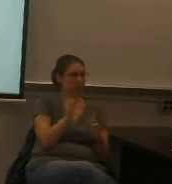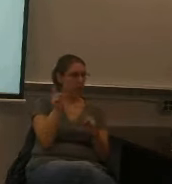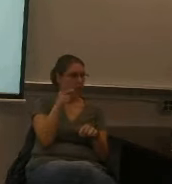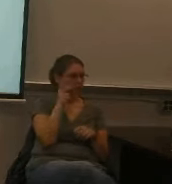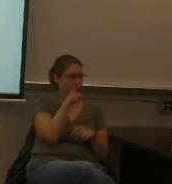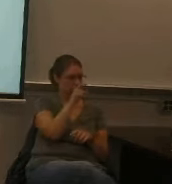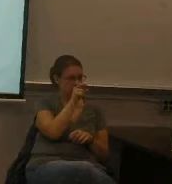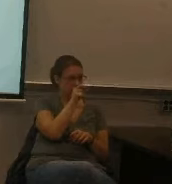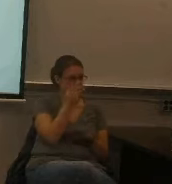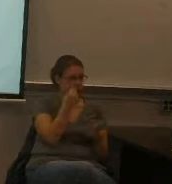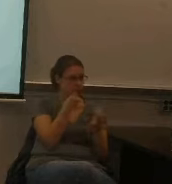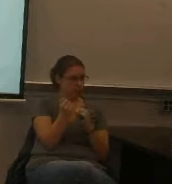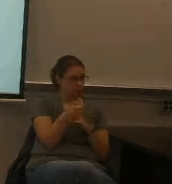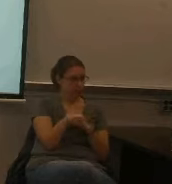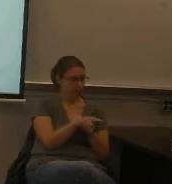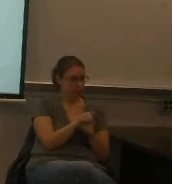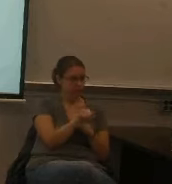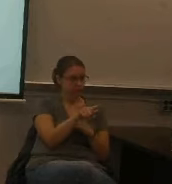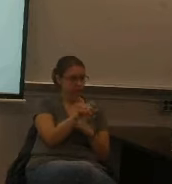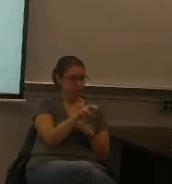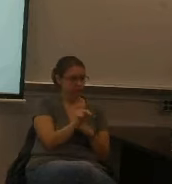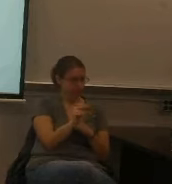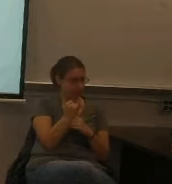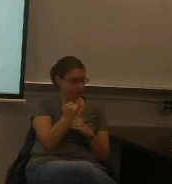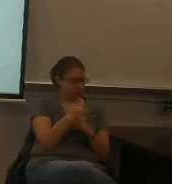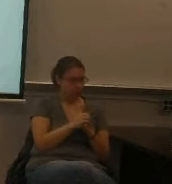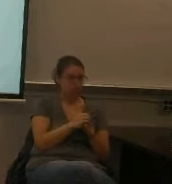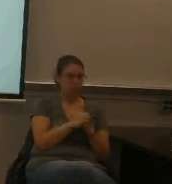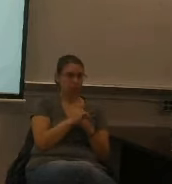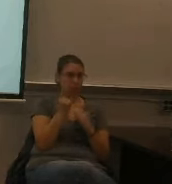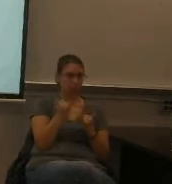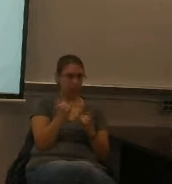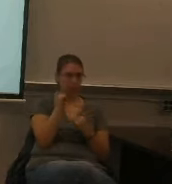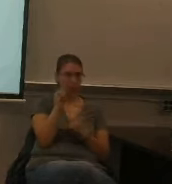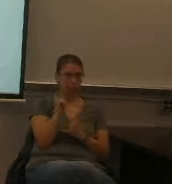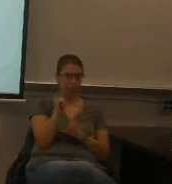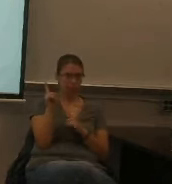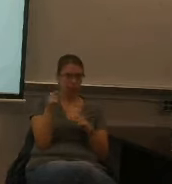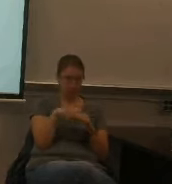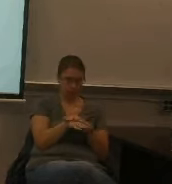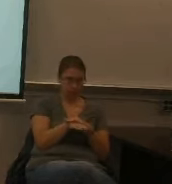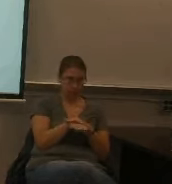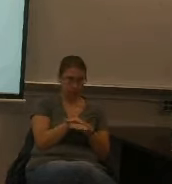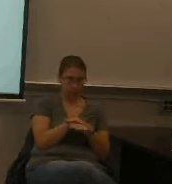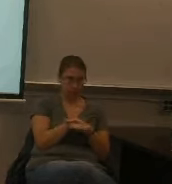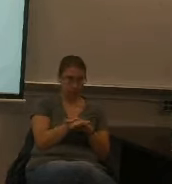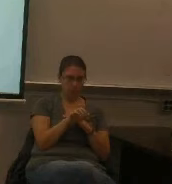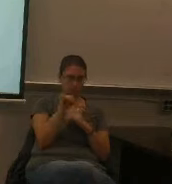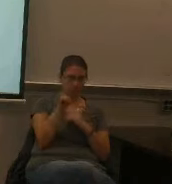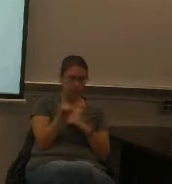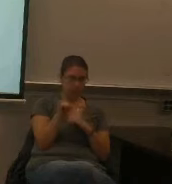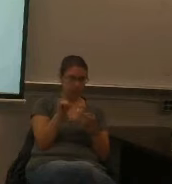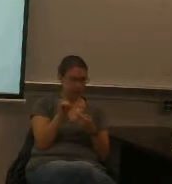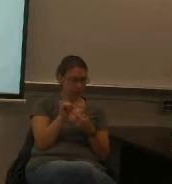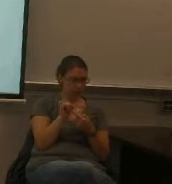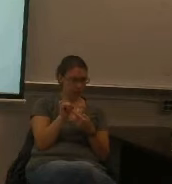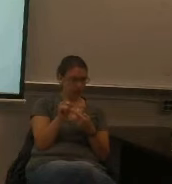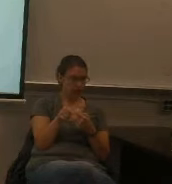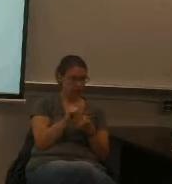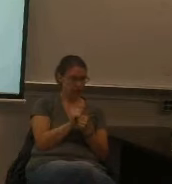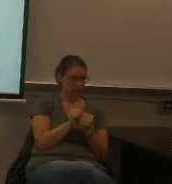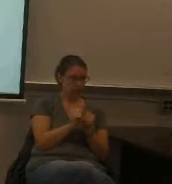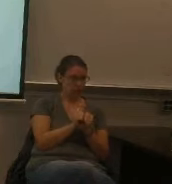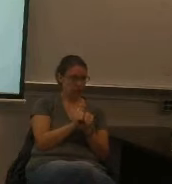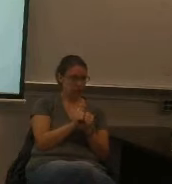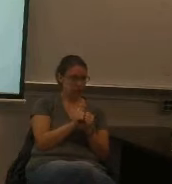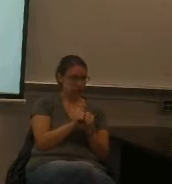eagles that were eating all these salmon. Okay, so now the mysis shrimp comes in, and the mysis shrimp turns out to be competing